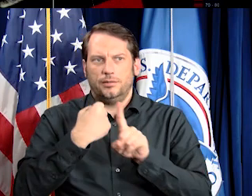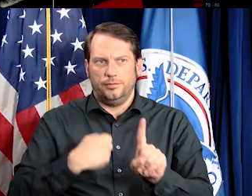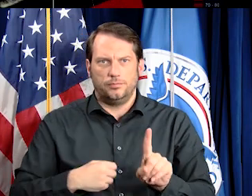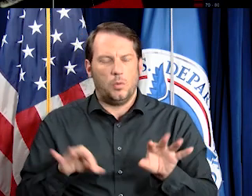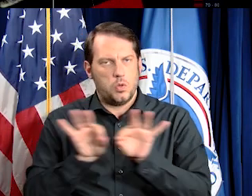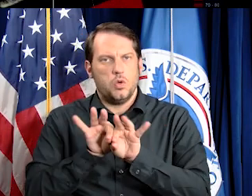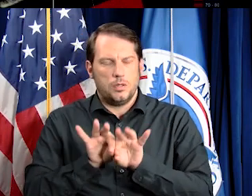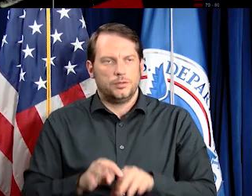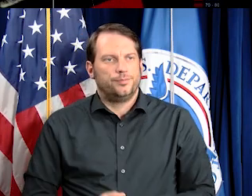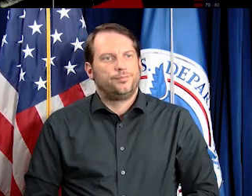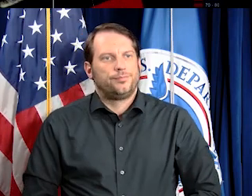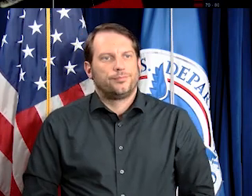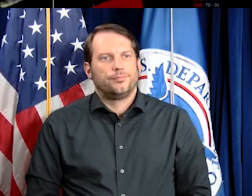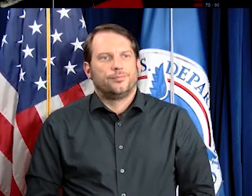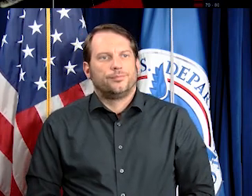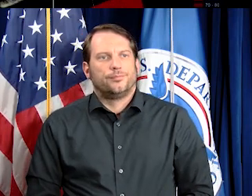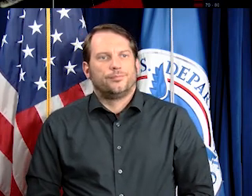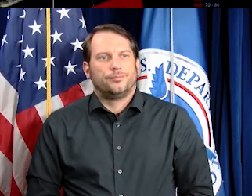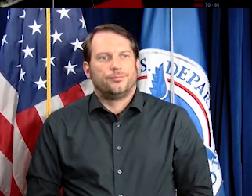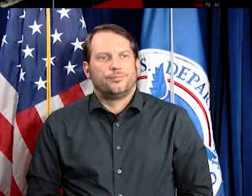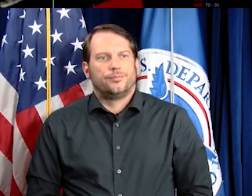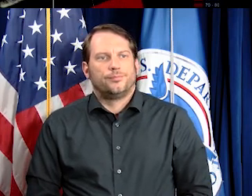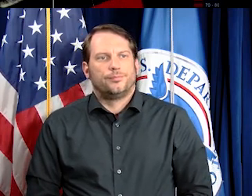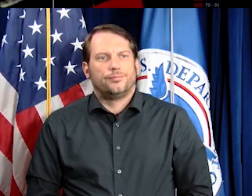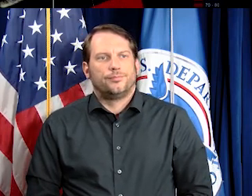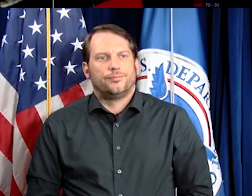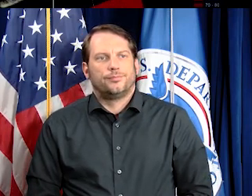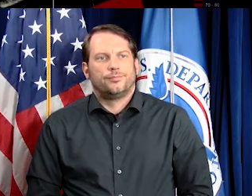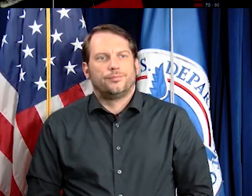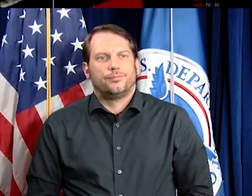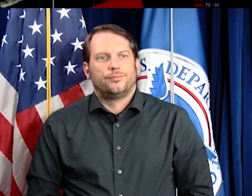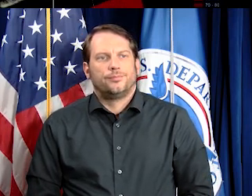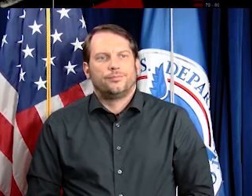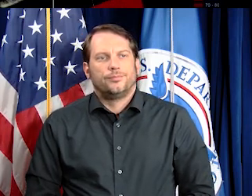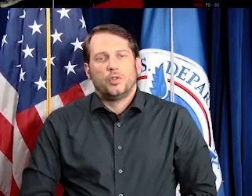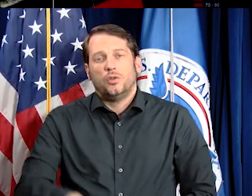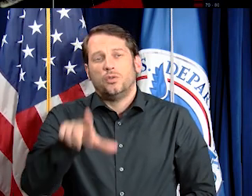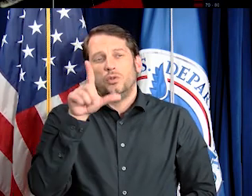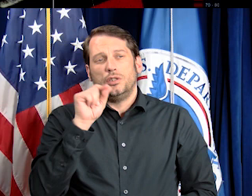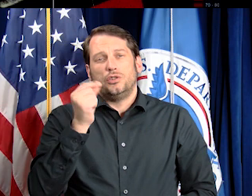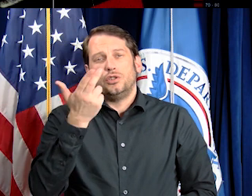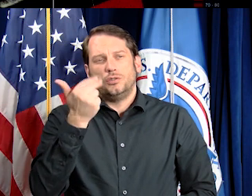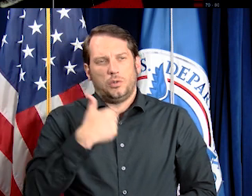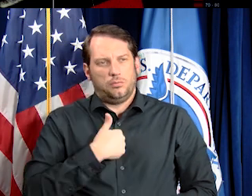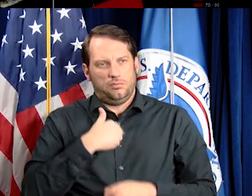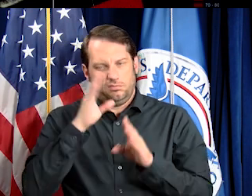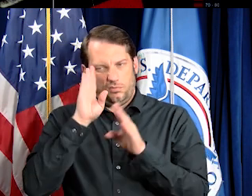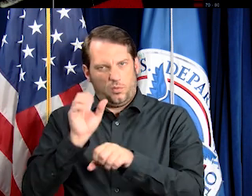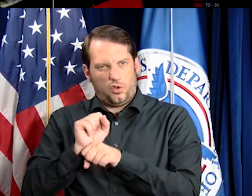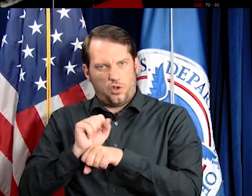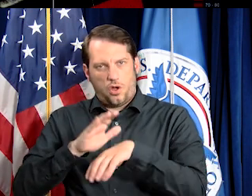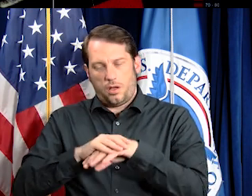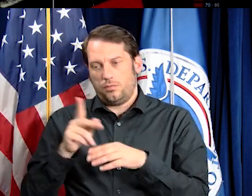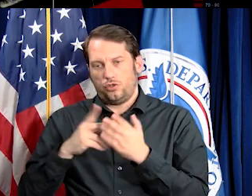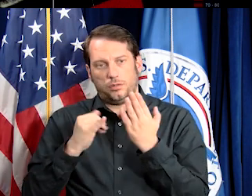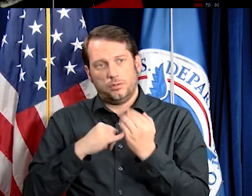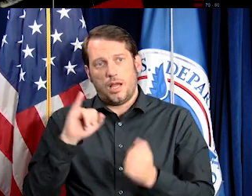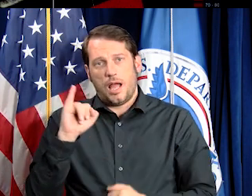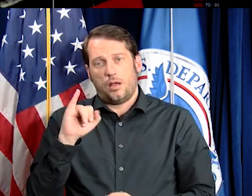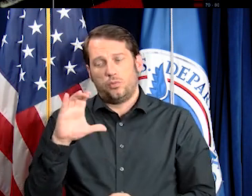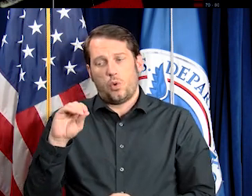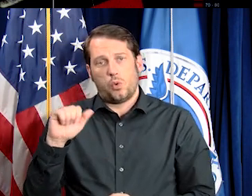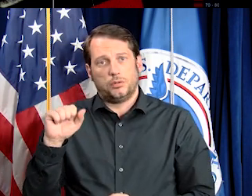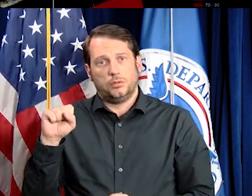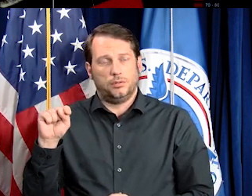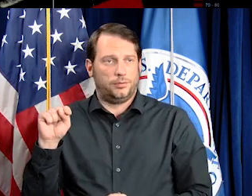In 2013, I also worked on a project called iCoast, Did the Coast Change? And essentially we had a scientist, Karen Morgan,